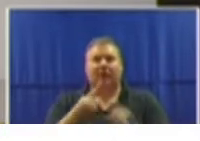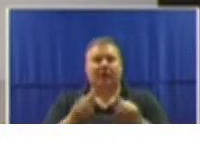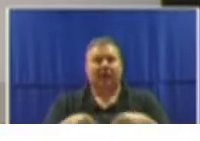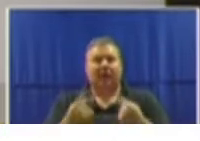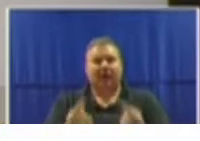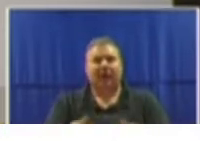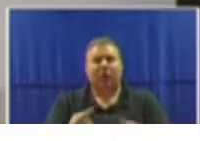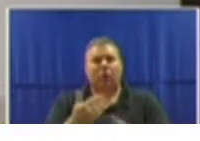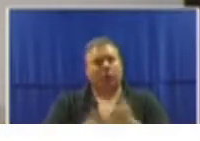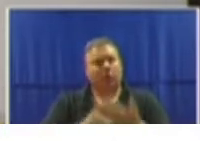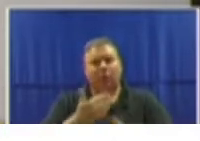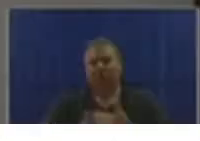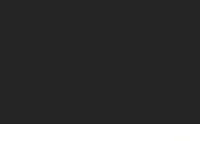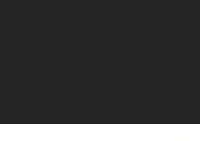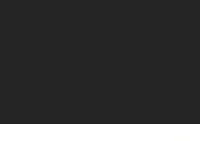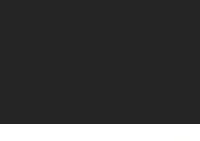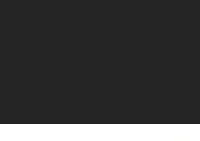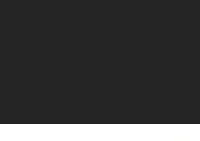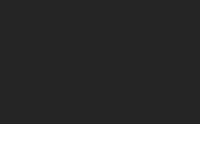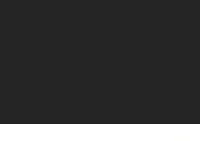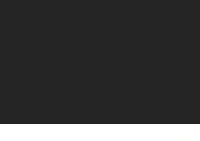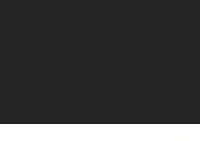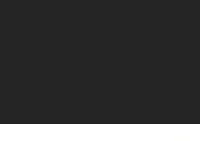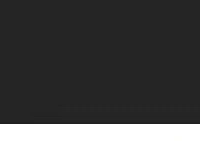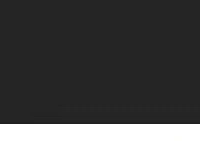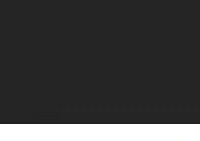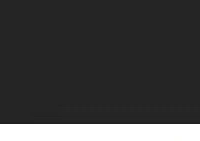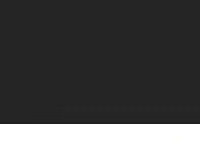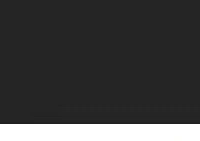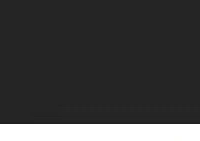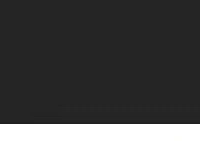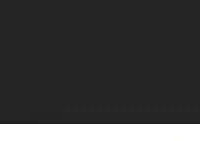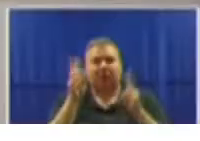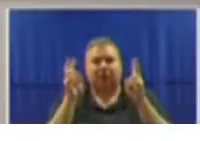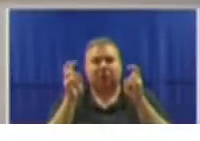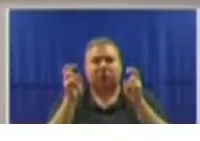proceed with the motion because the matter of the